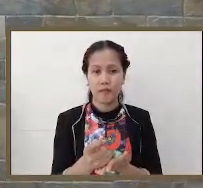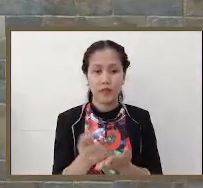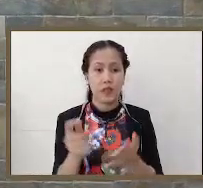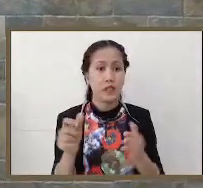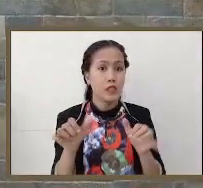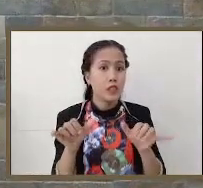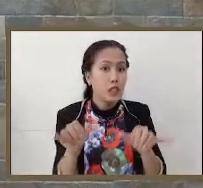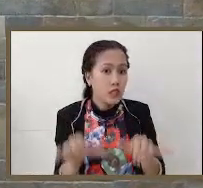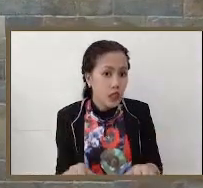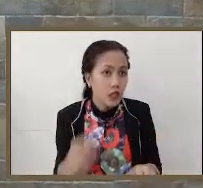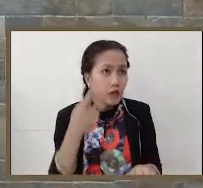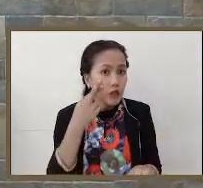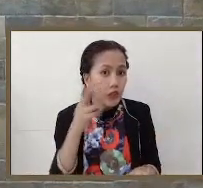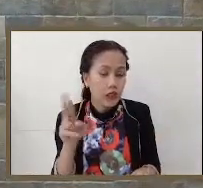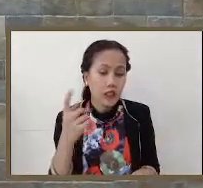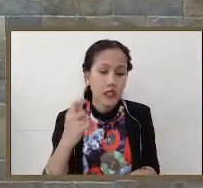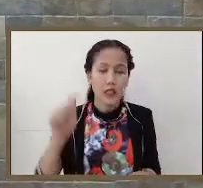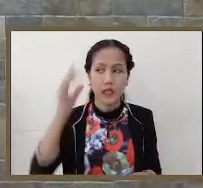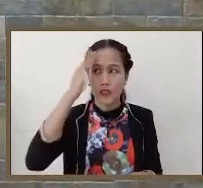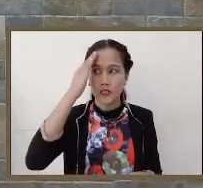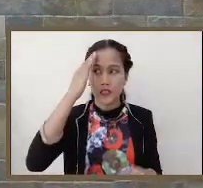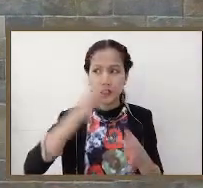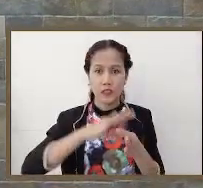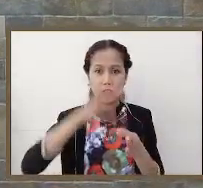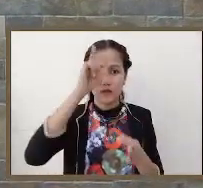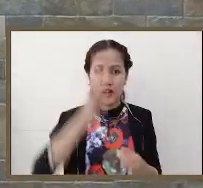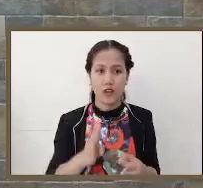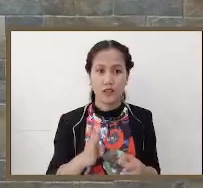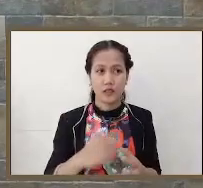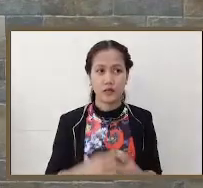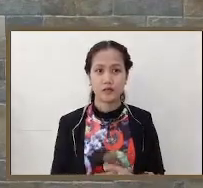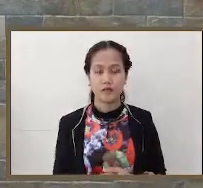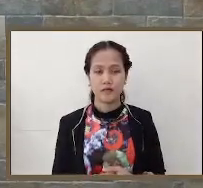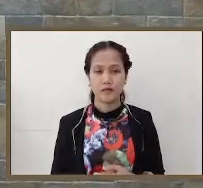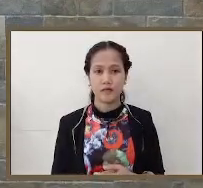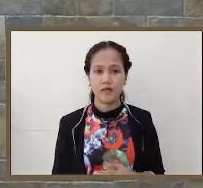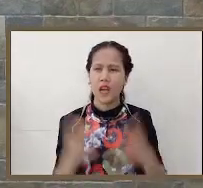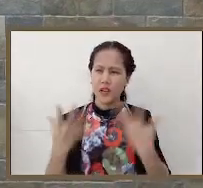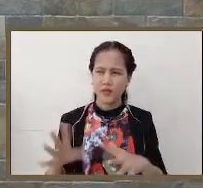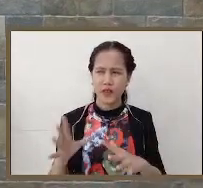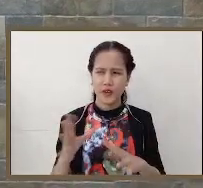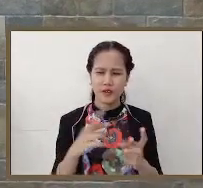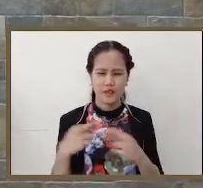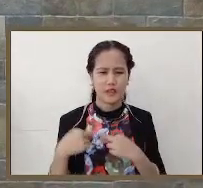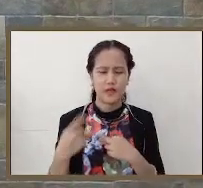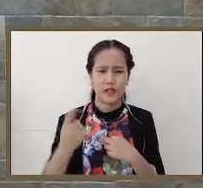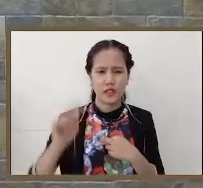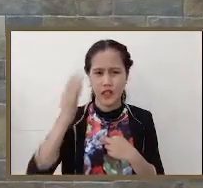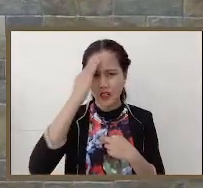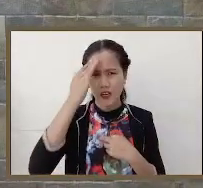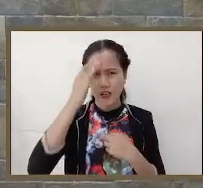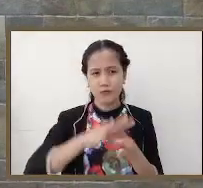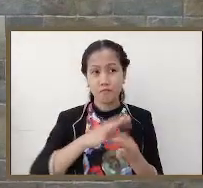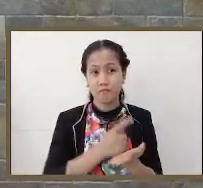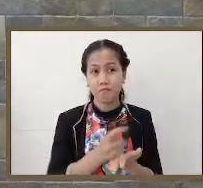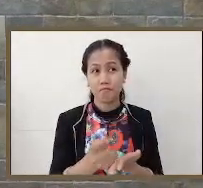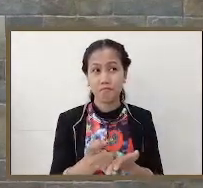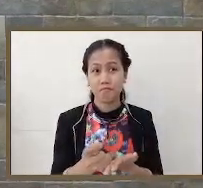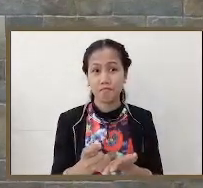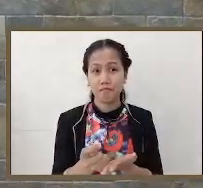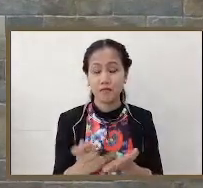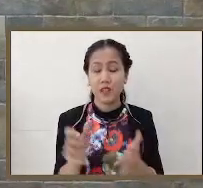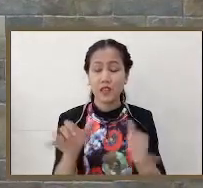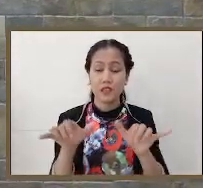the knowledge of God? That's the point here. After receiving the knowledge of truth, they still choose to